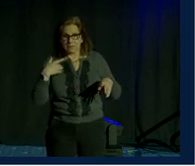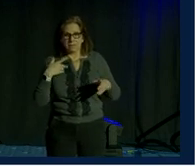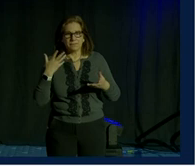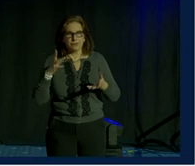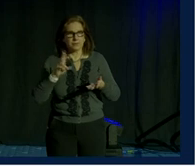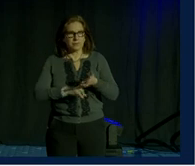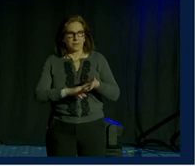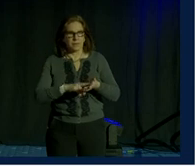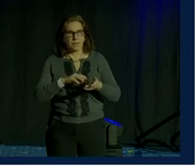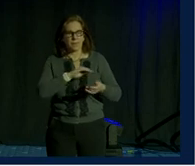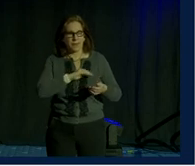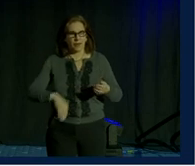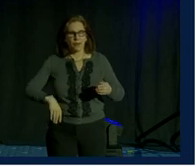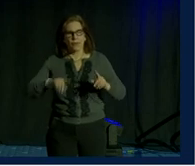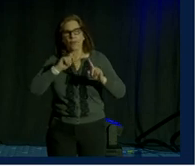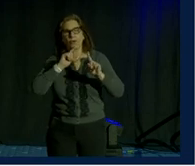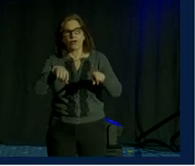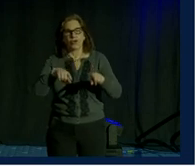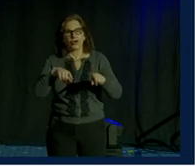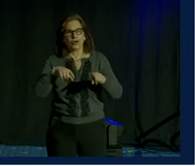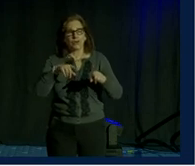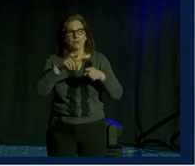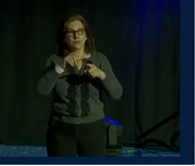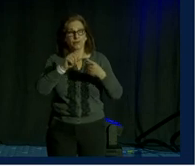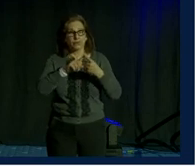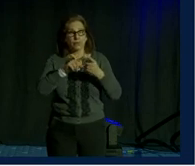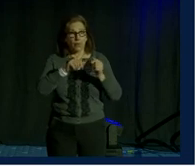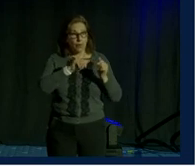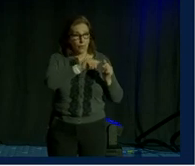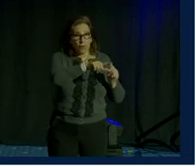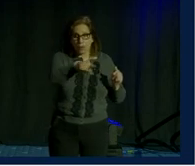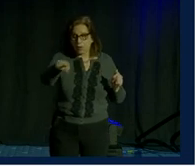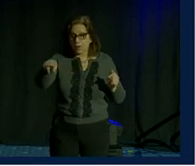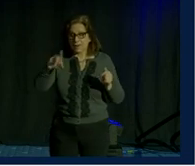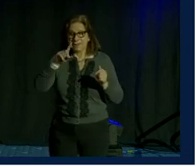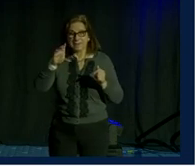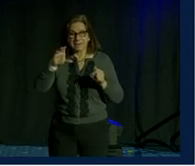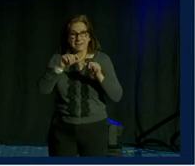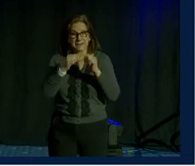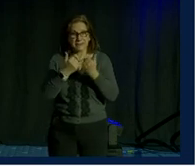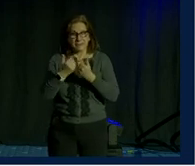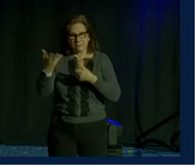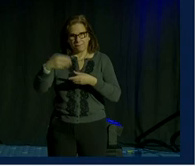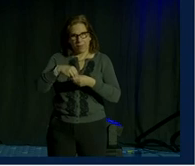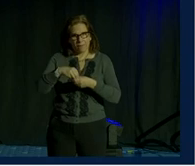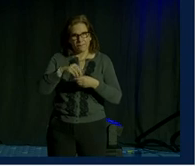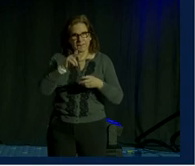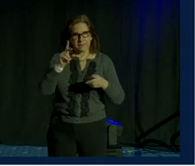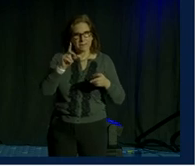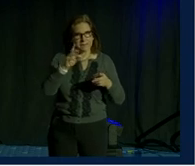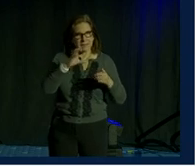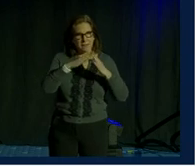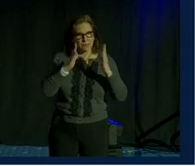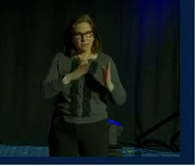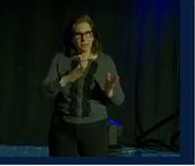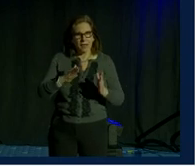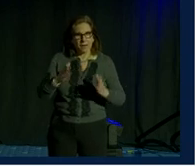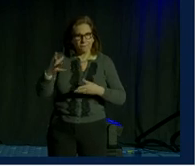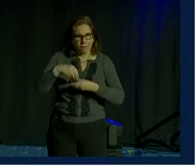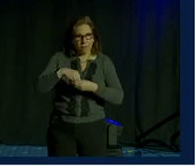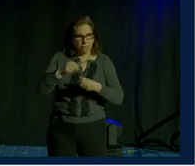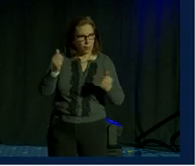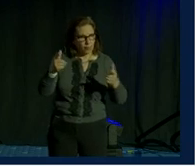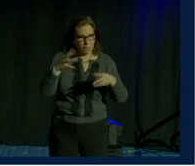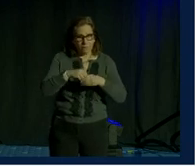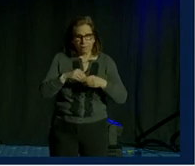agencies, including the Office of Planning and the Department of Housing and Community Development, to look across the spectrum of our housing efforts to help